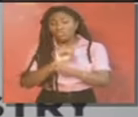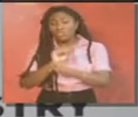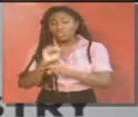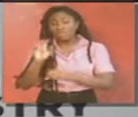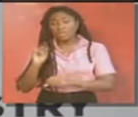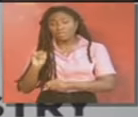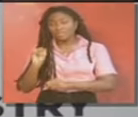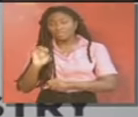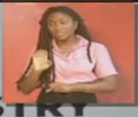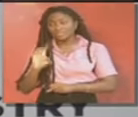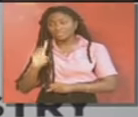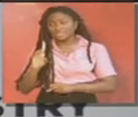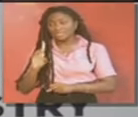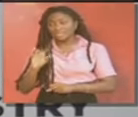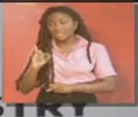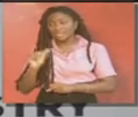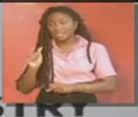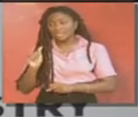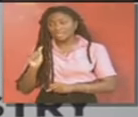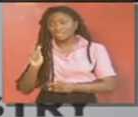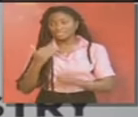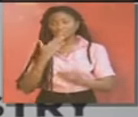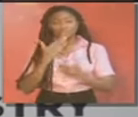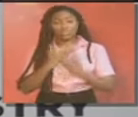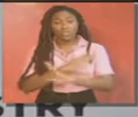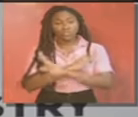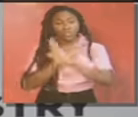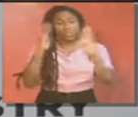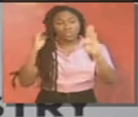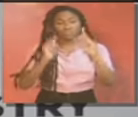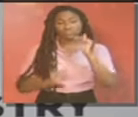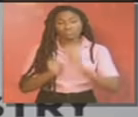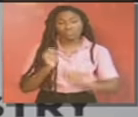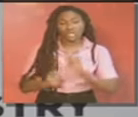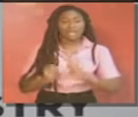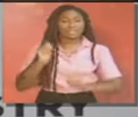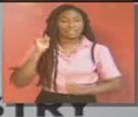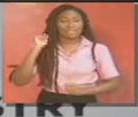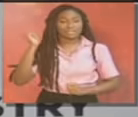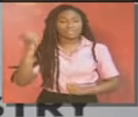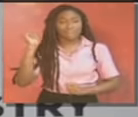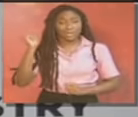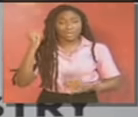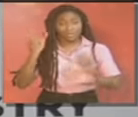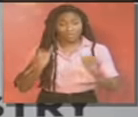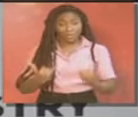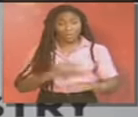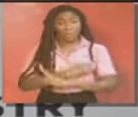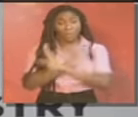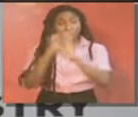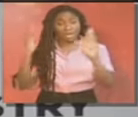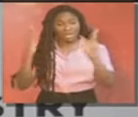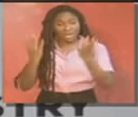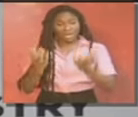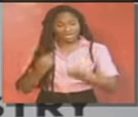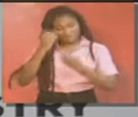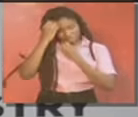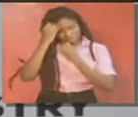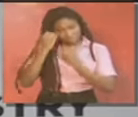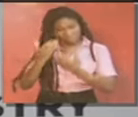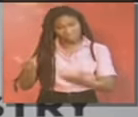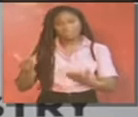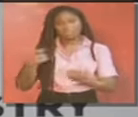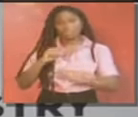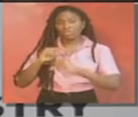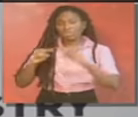for your continued attendance. Good morning, Trinidad and Tobago. This morning, I would like to provide an update on the parallel